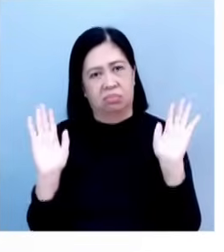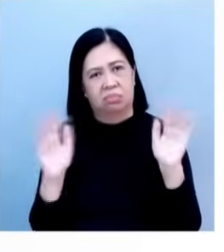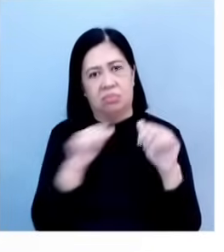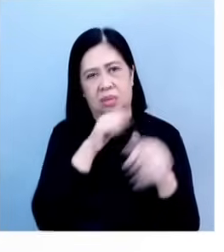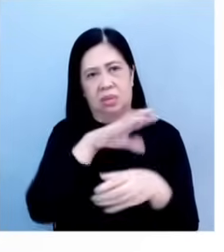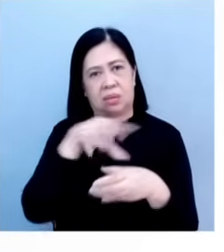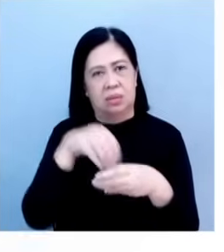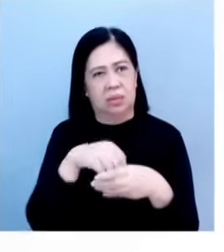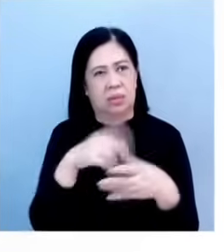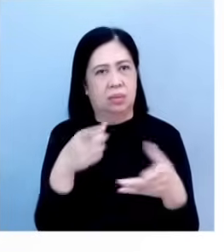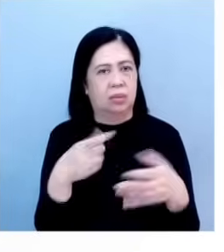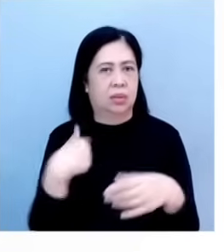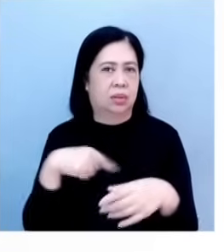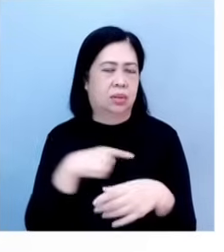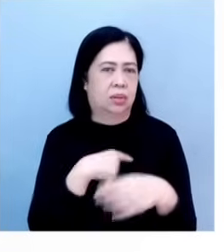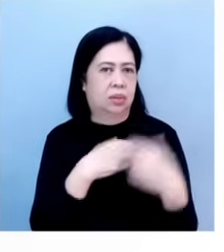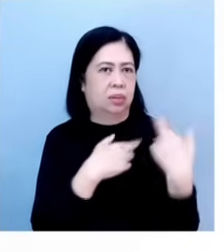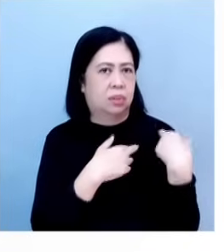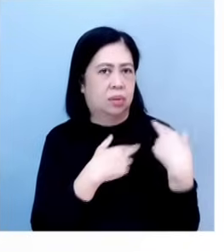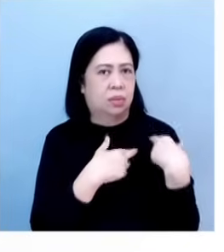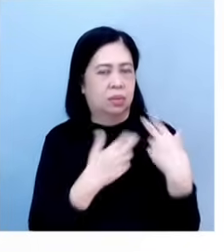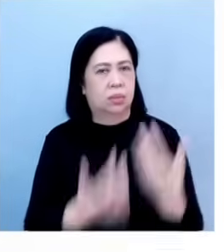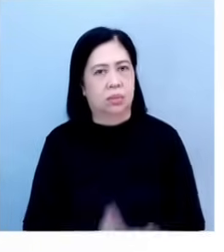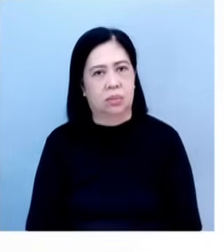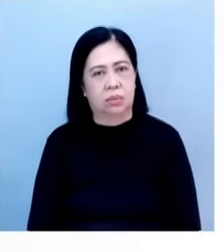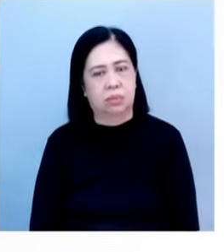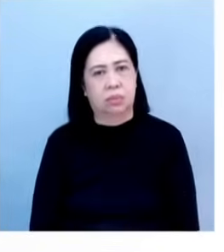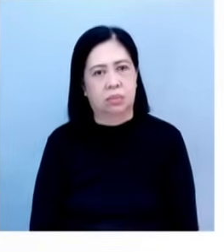sakop ng ating fire code.